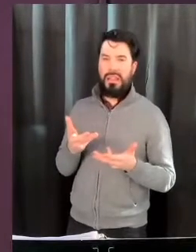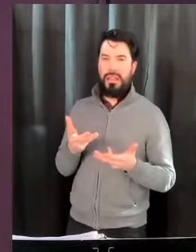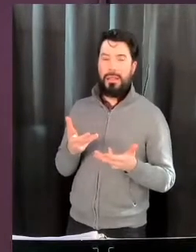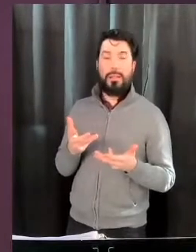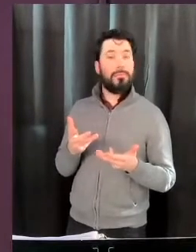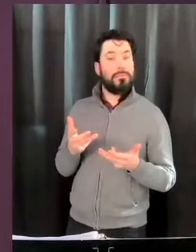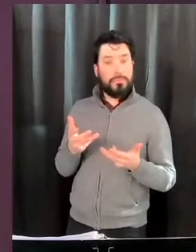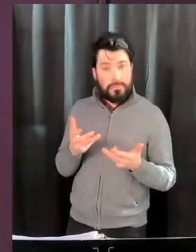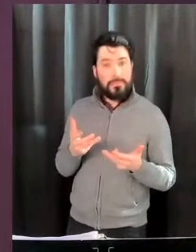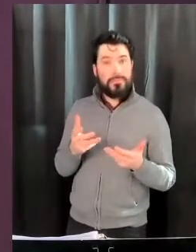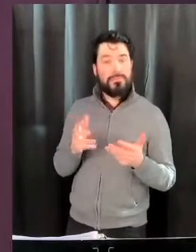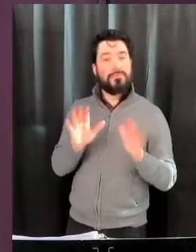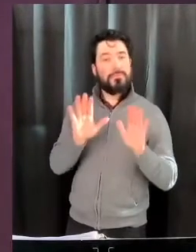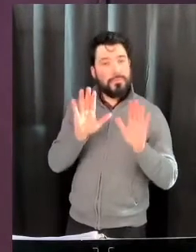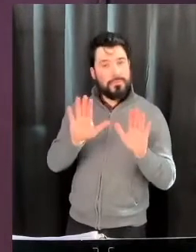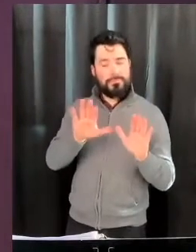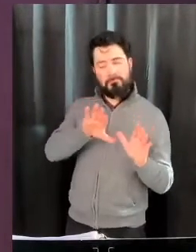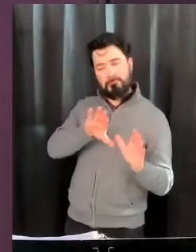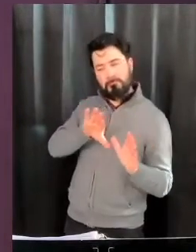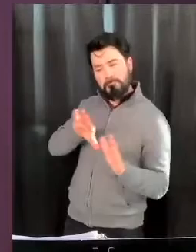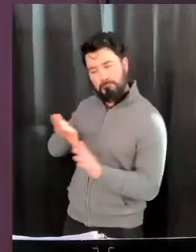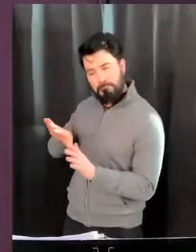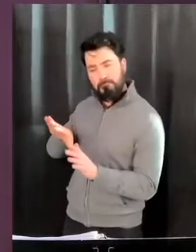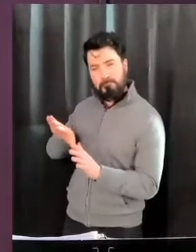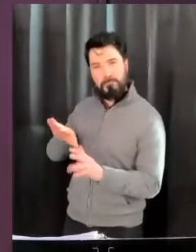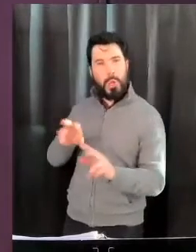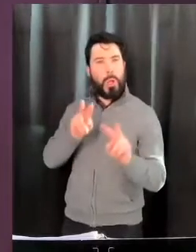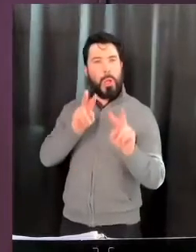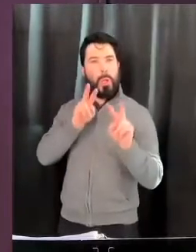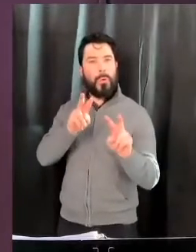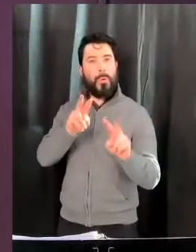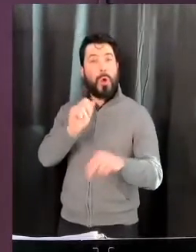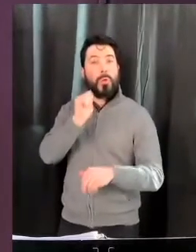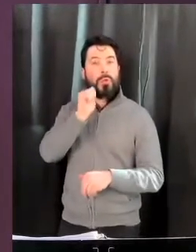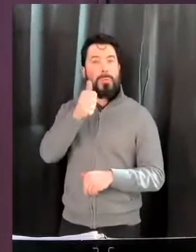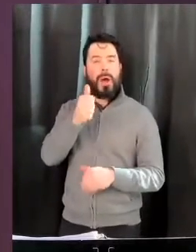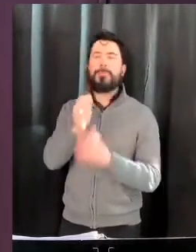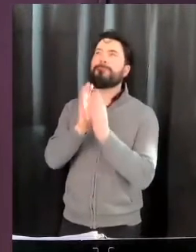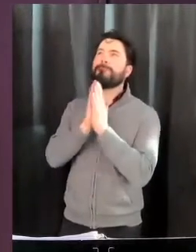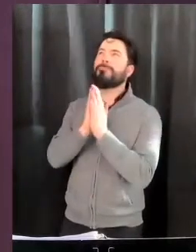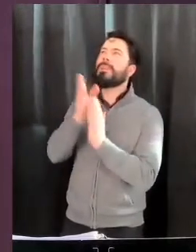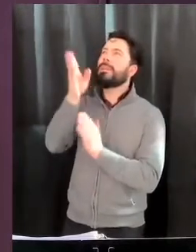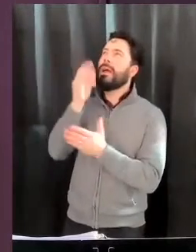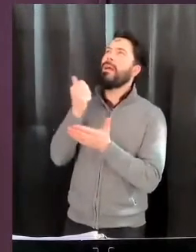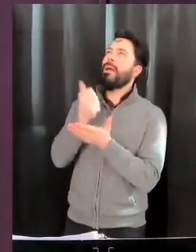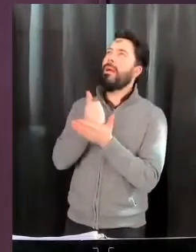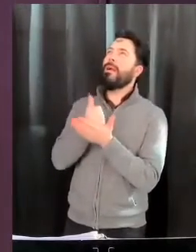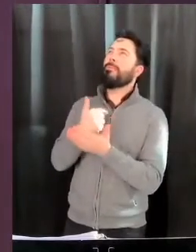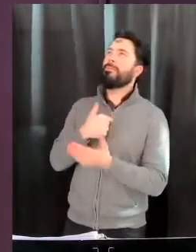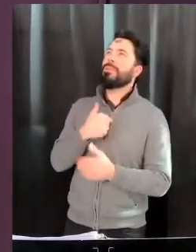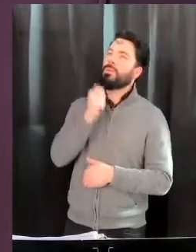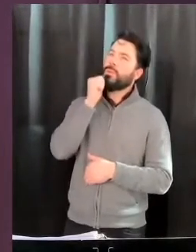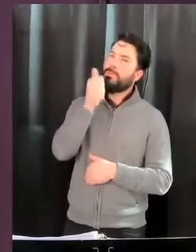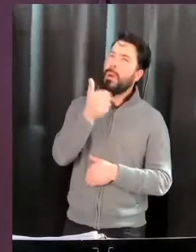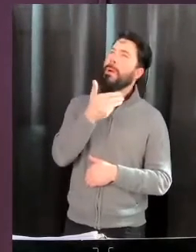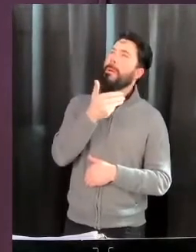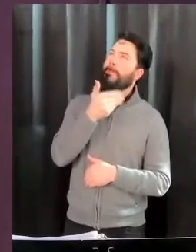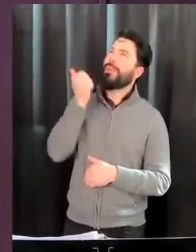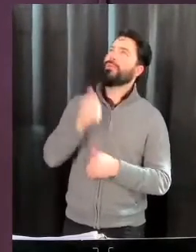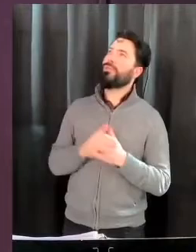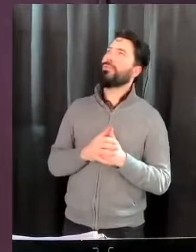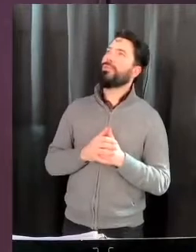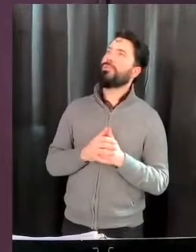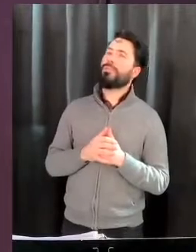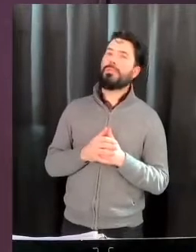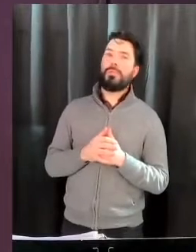to tomorrow and ask God to help you tomorrow to do better. And then just repeat this